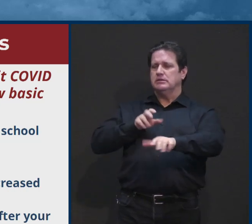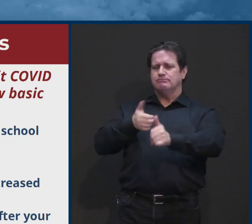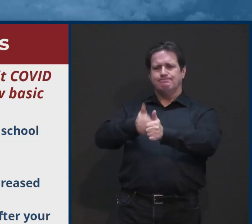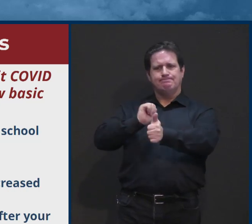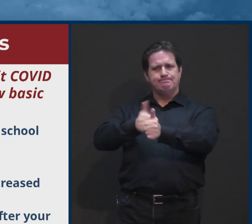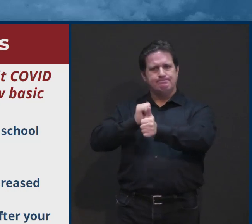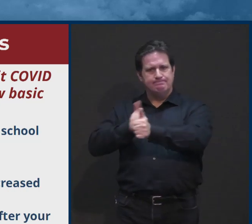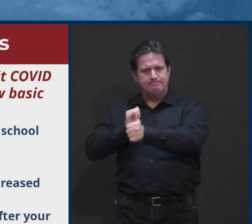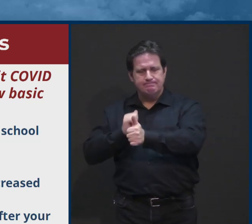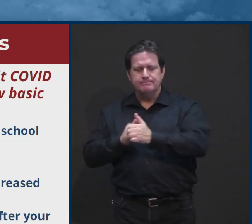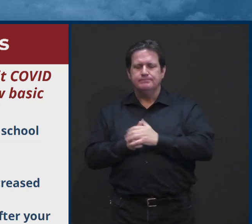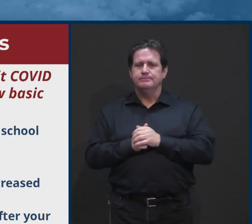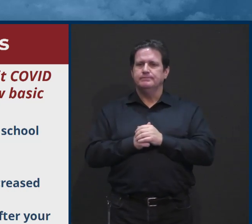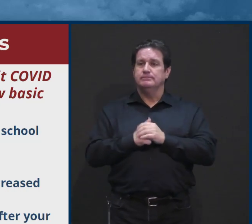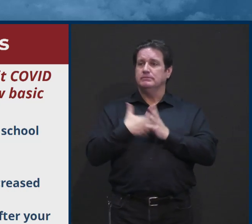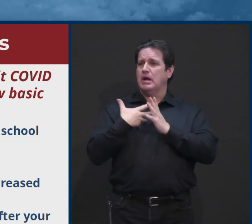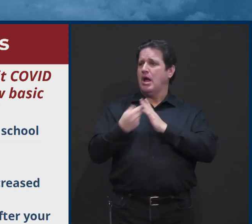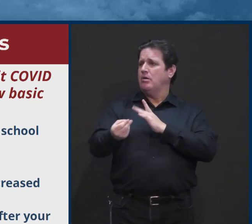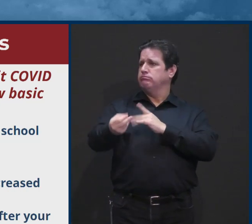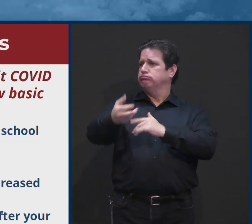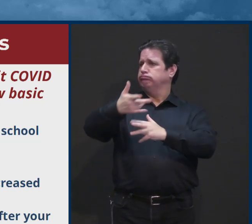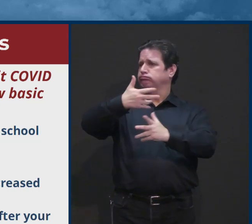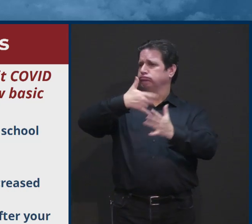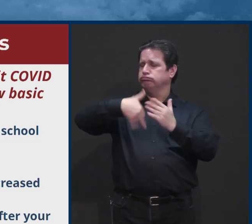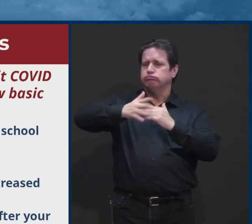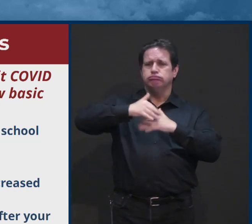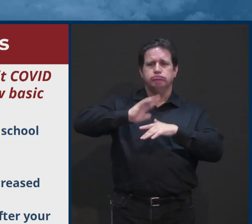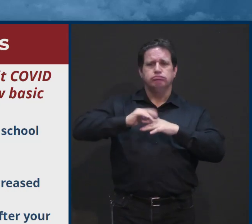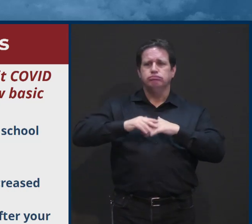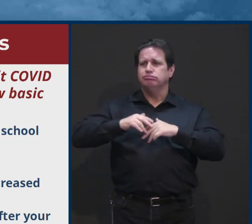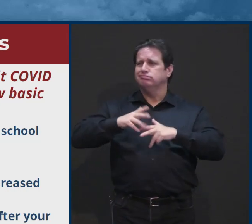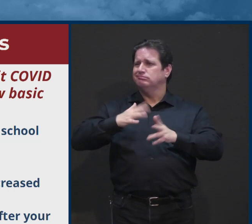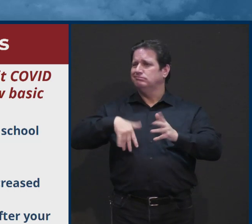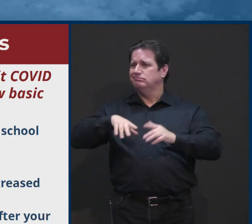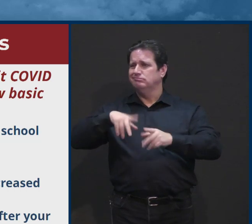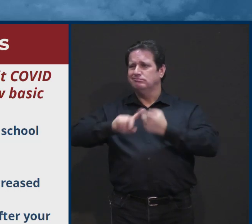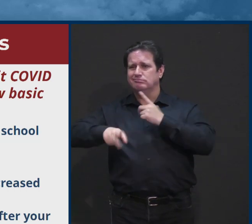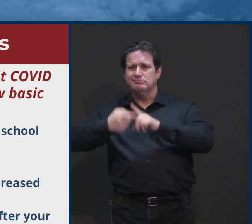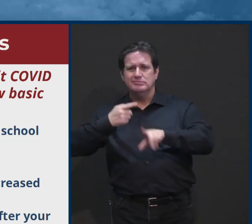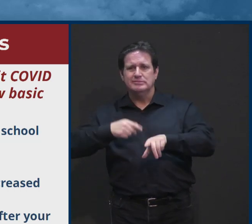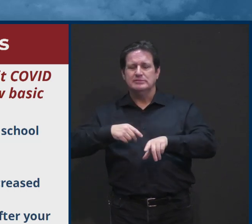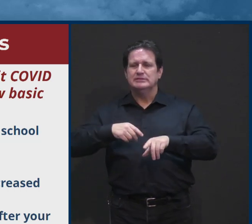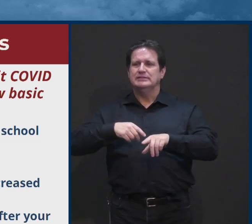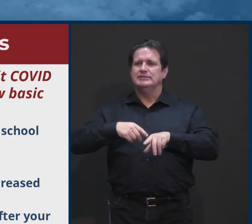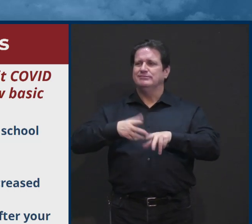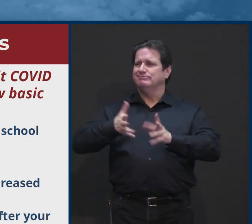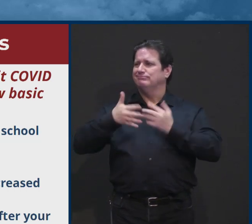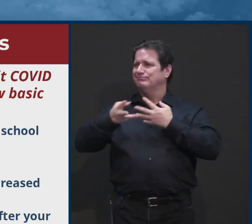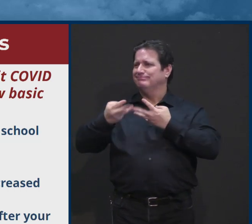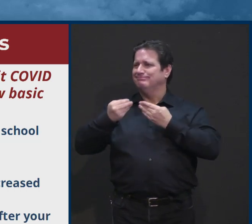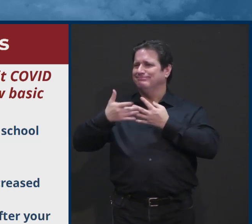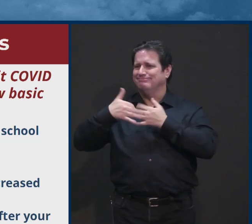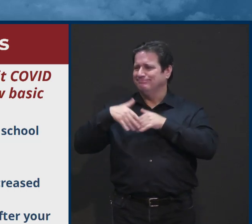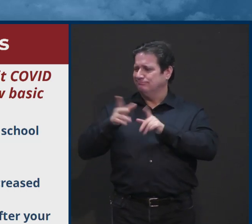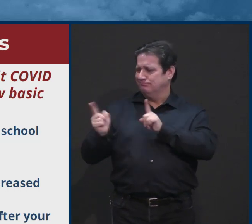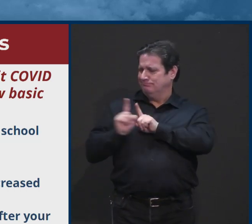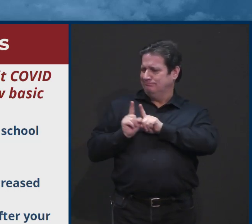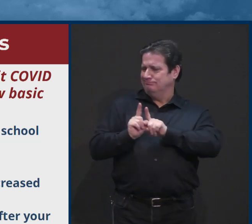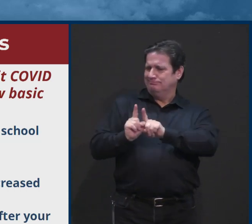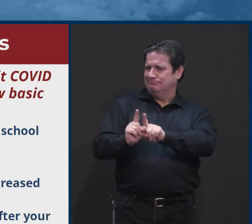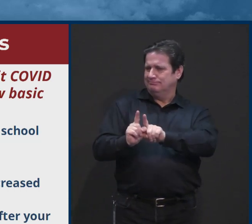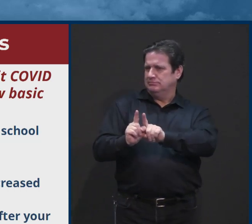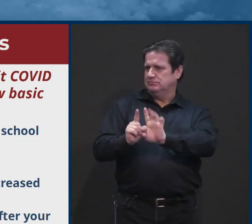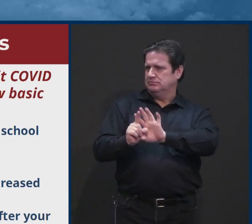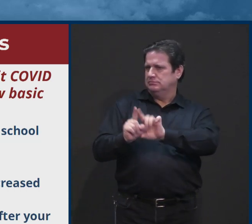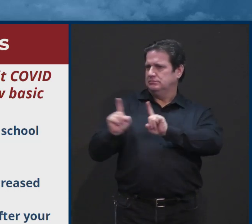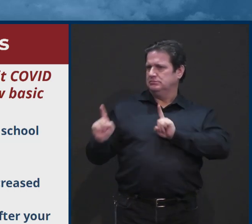avoid going out and hanging out not social distanced, not wearing a mask with